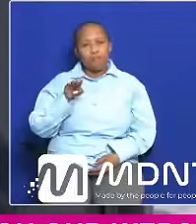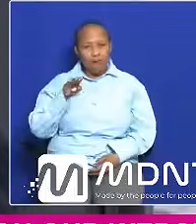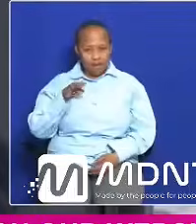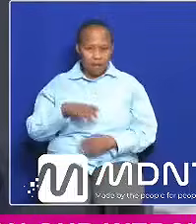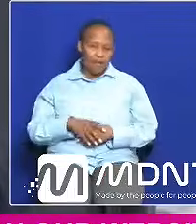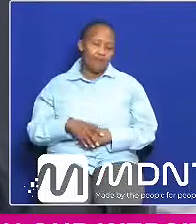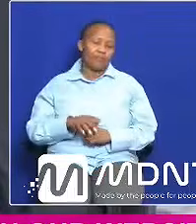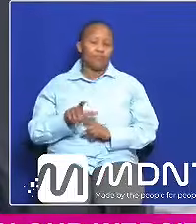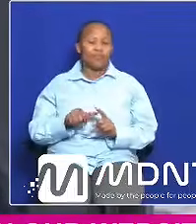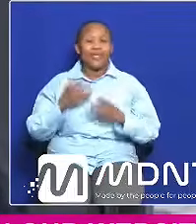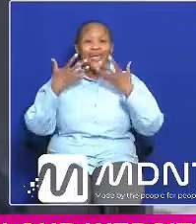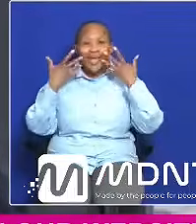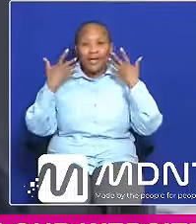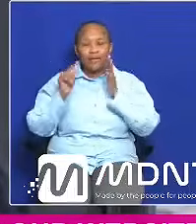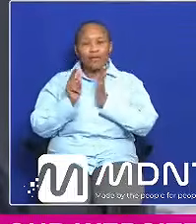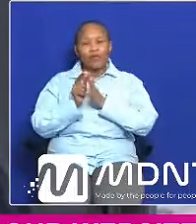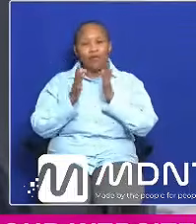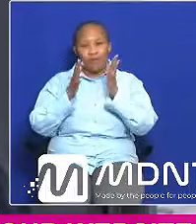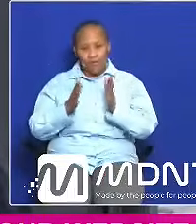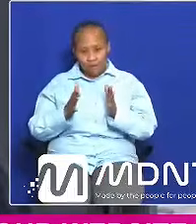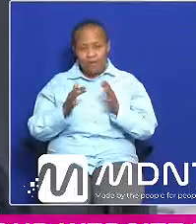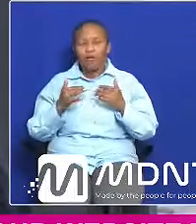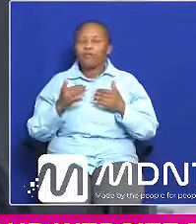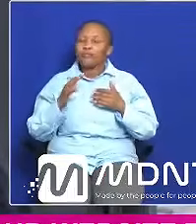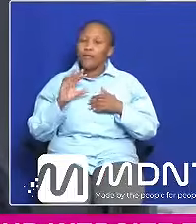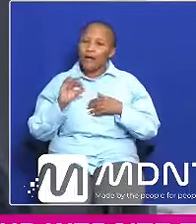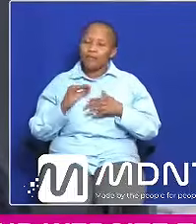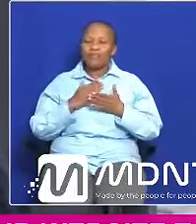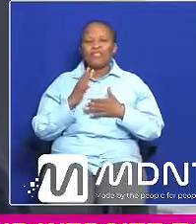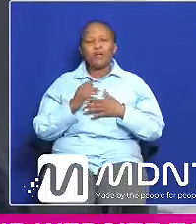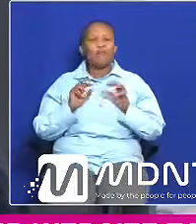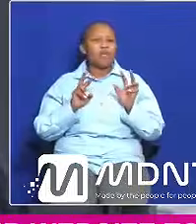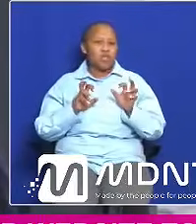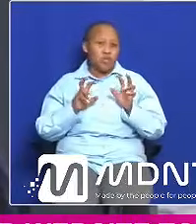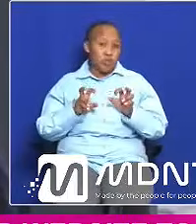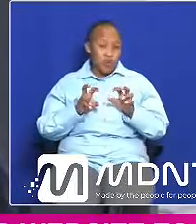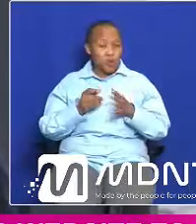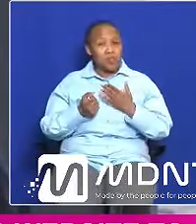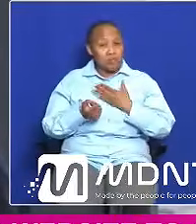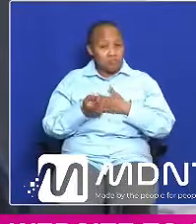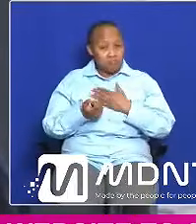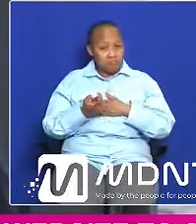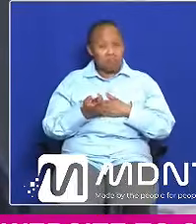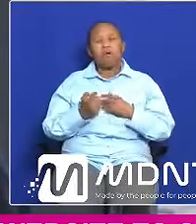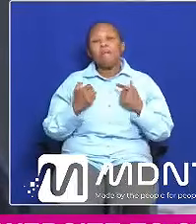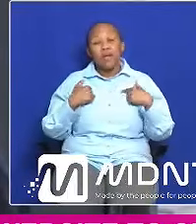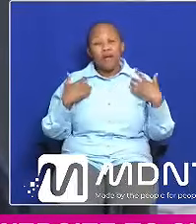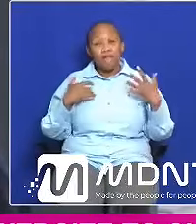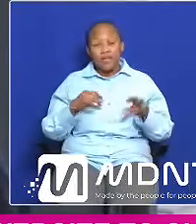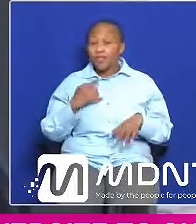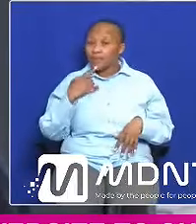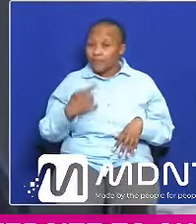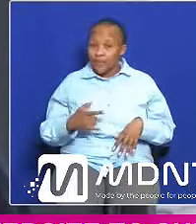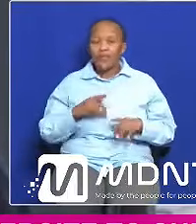raised some issue. I indicated that the version of the charts we have that are ready for